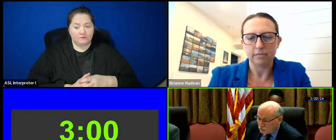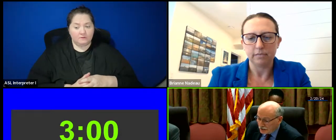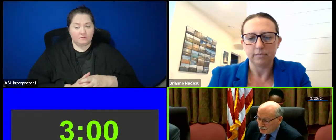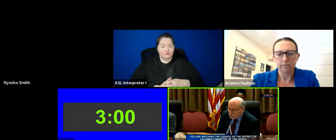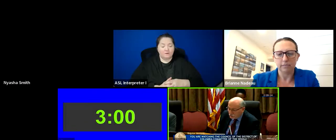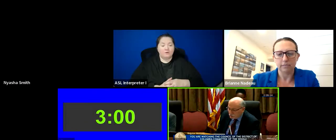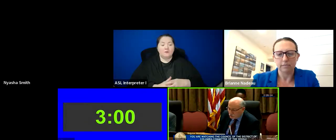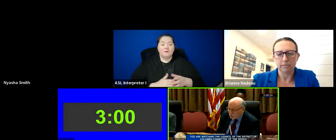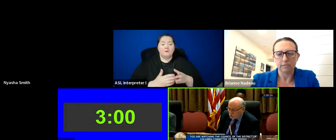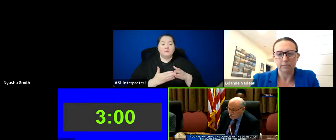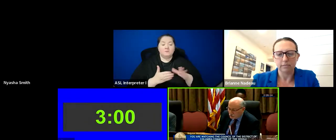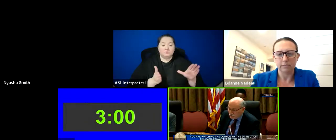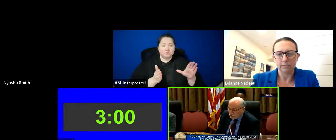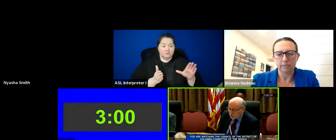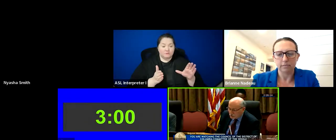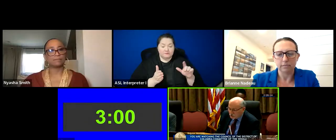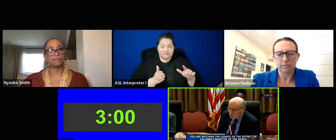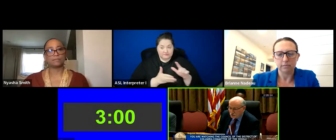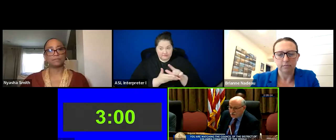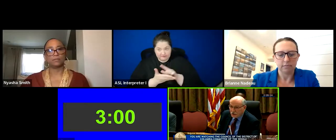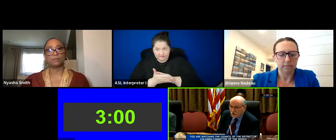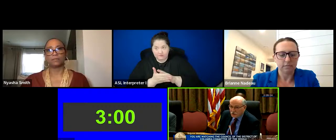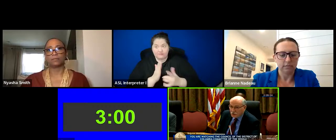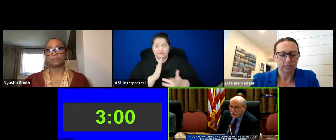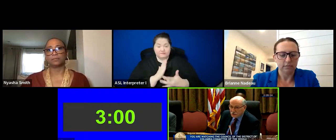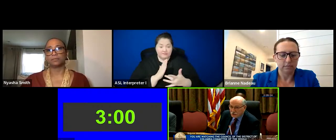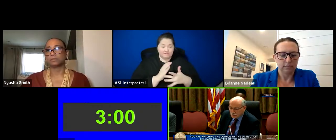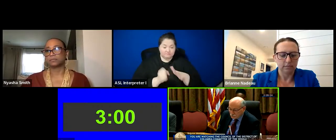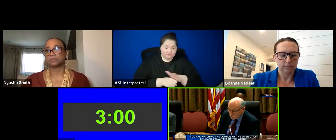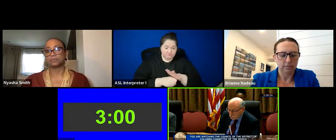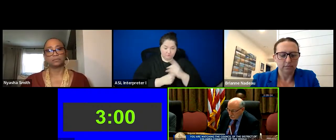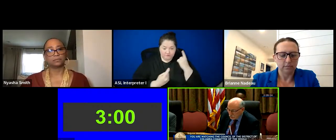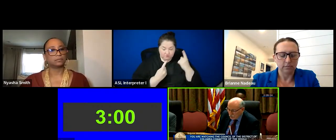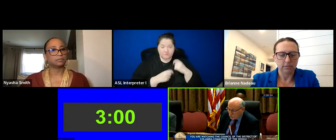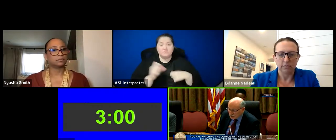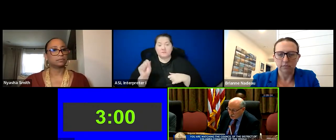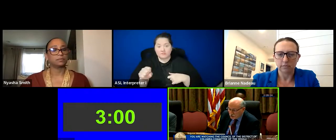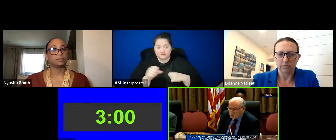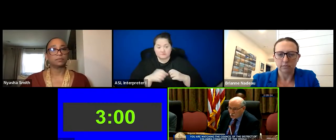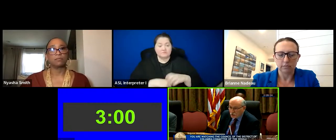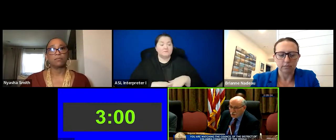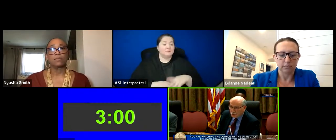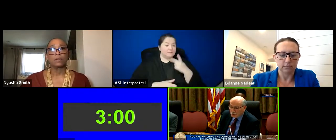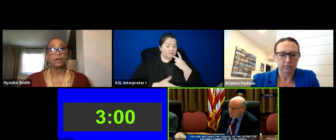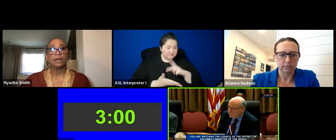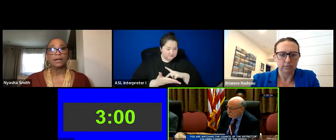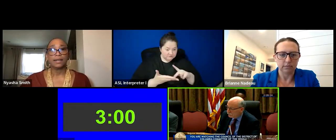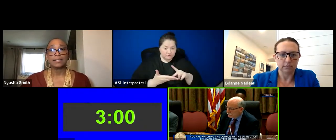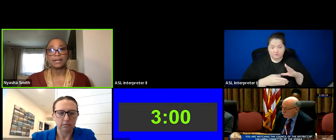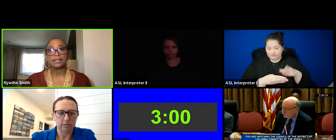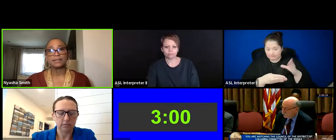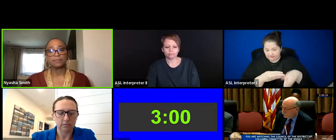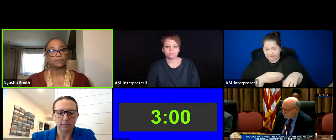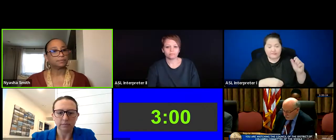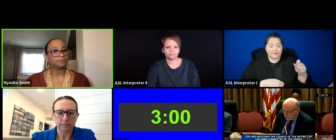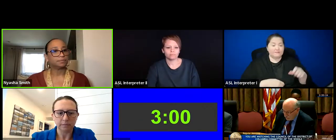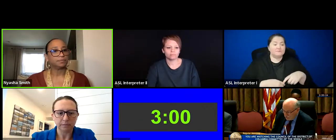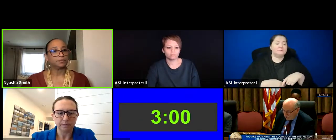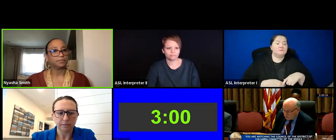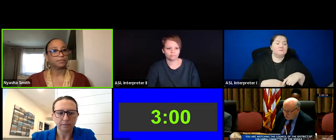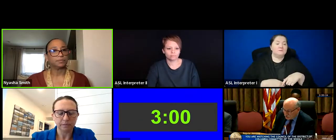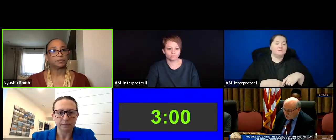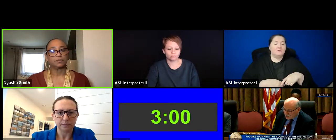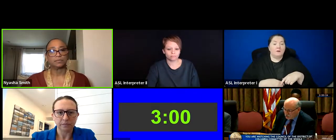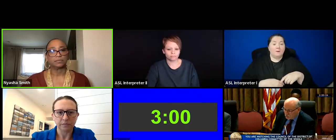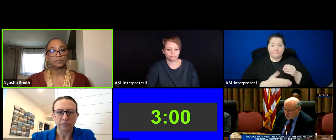Madam General Counsel, is the measure legally and technically sufficient for our consideration? Yes, it is. Madam Secretary, is the record complete? Yes, it is.